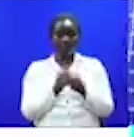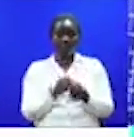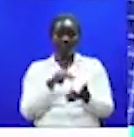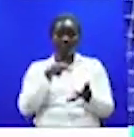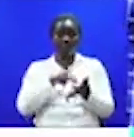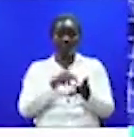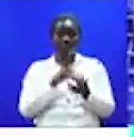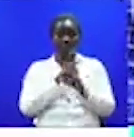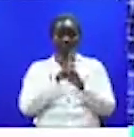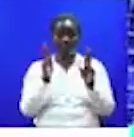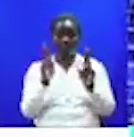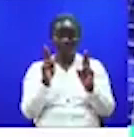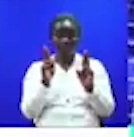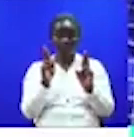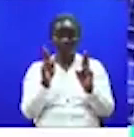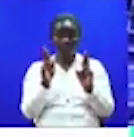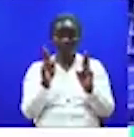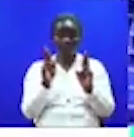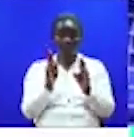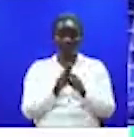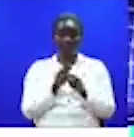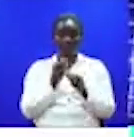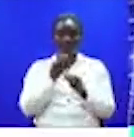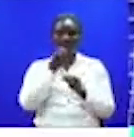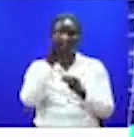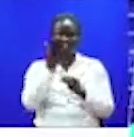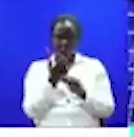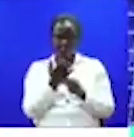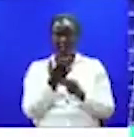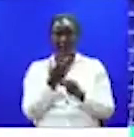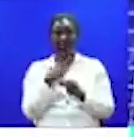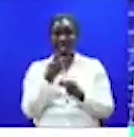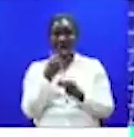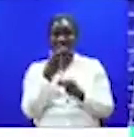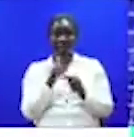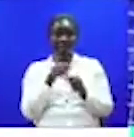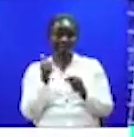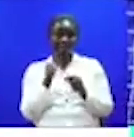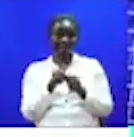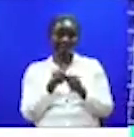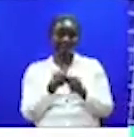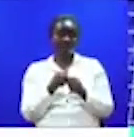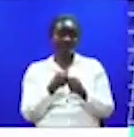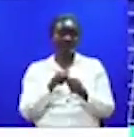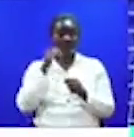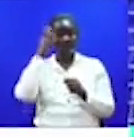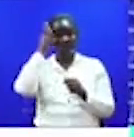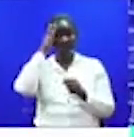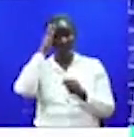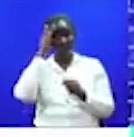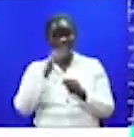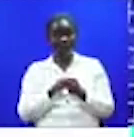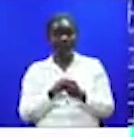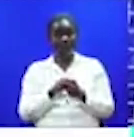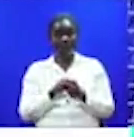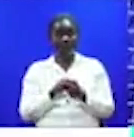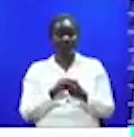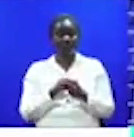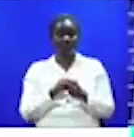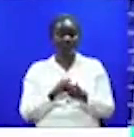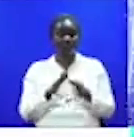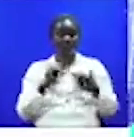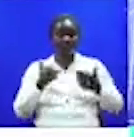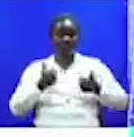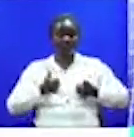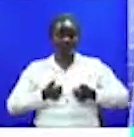rights nabo yigo banyare go speak out for the voiceless nabo yigo banyare kumanya nga nkike bwa bwenene toko ba buna abana